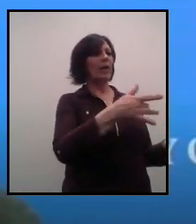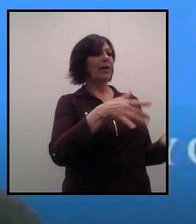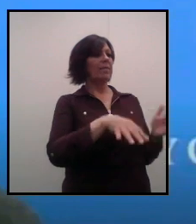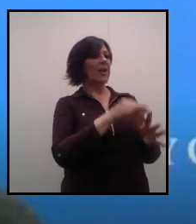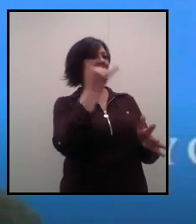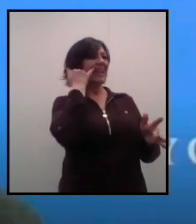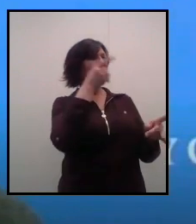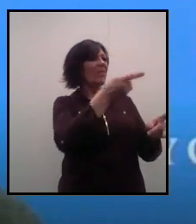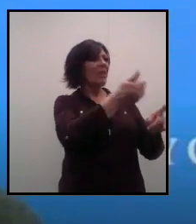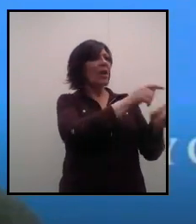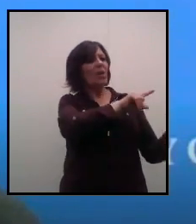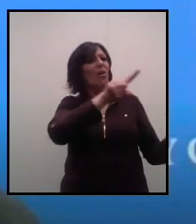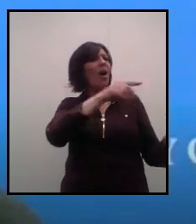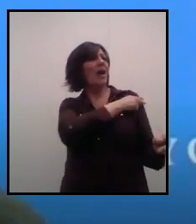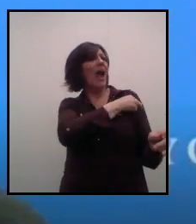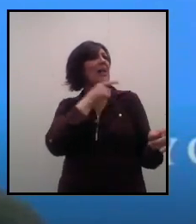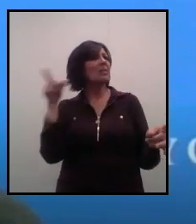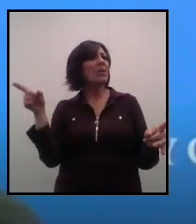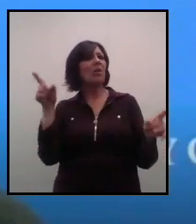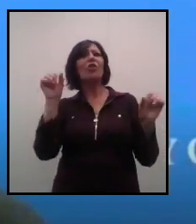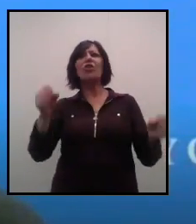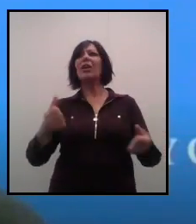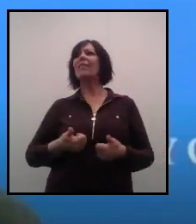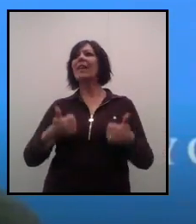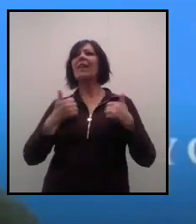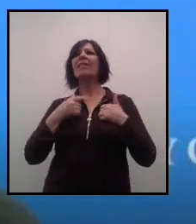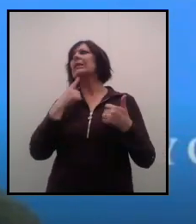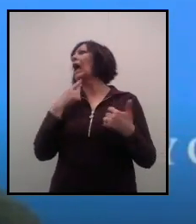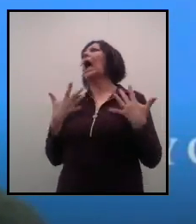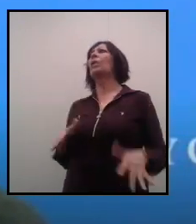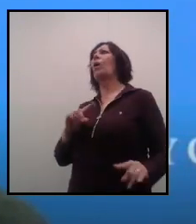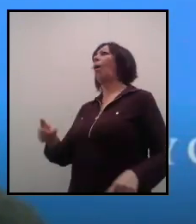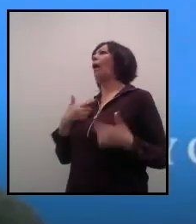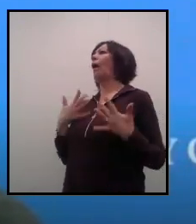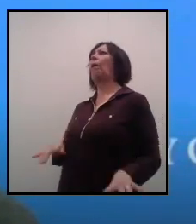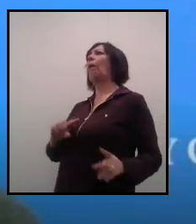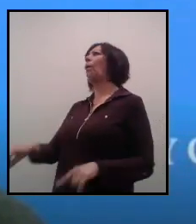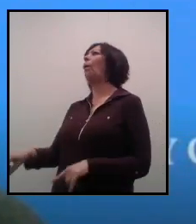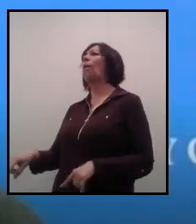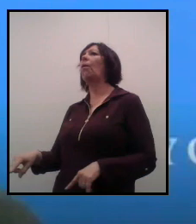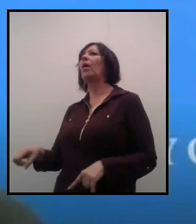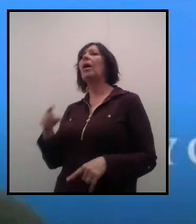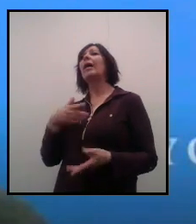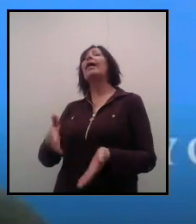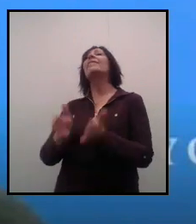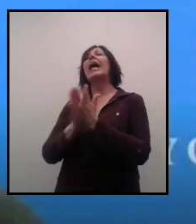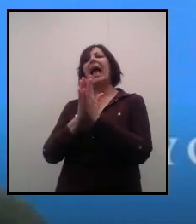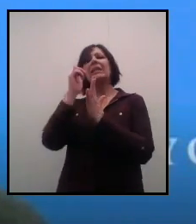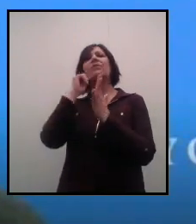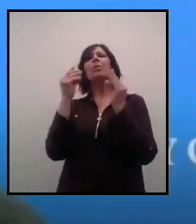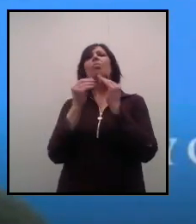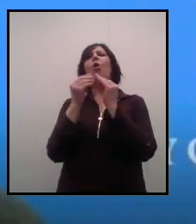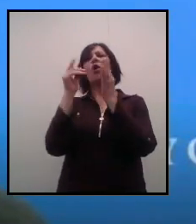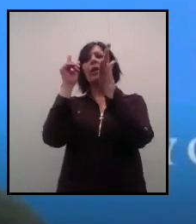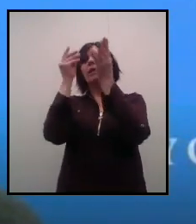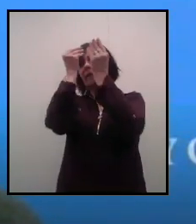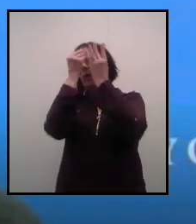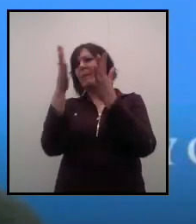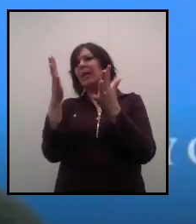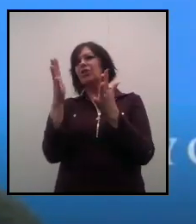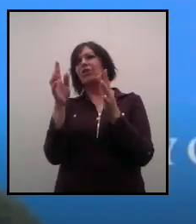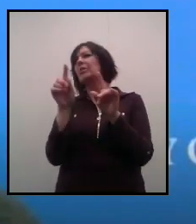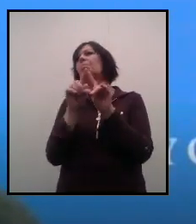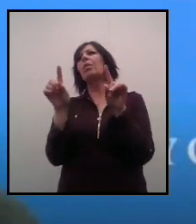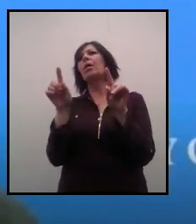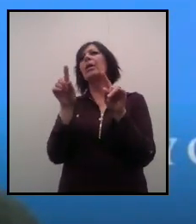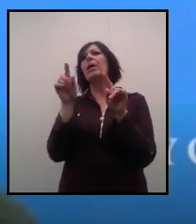if they went to hospital. We've had reports of individuals saying they don't want to go to hospital. I've asked for more information from the medical examiner's office, but they do